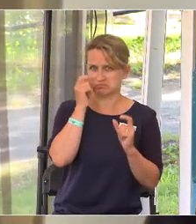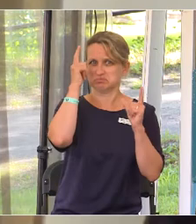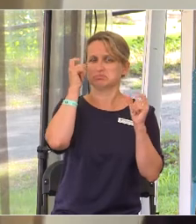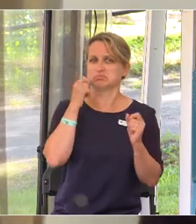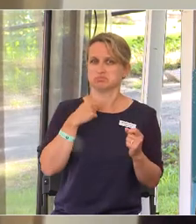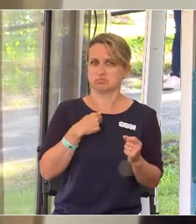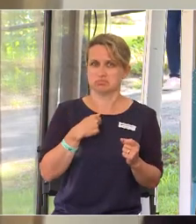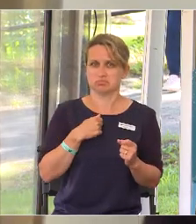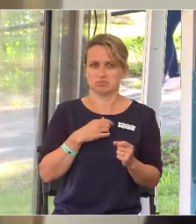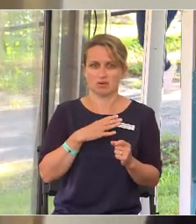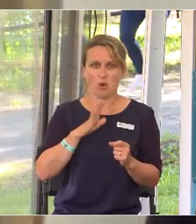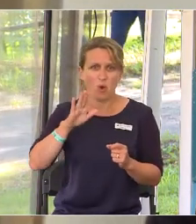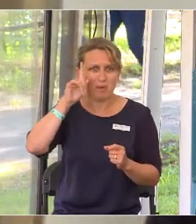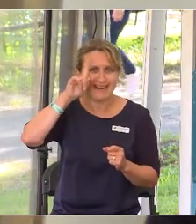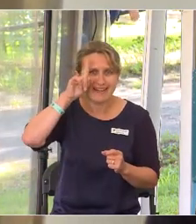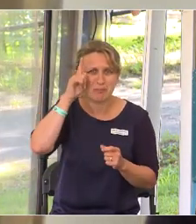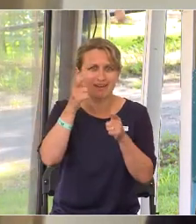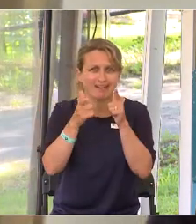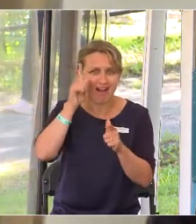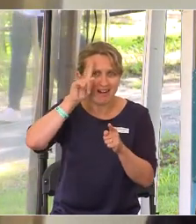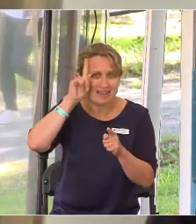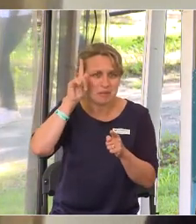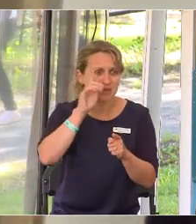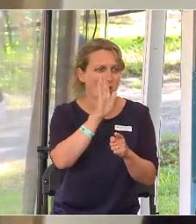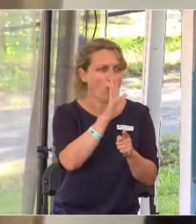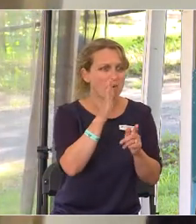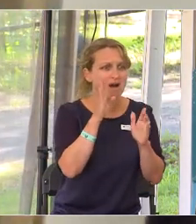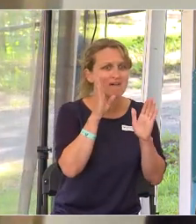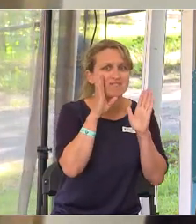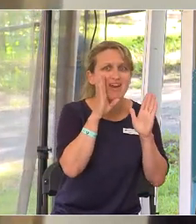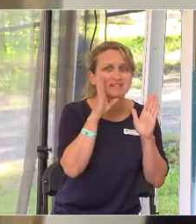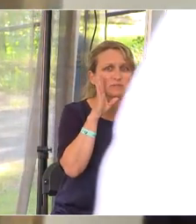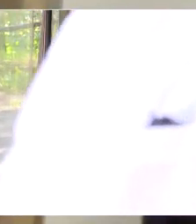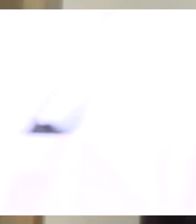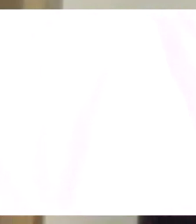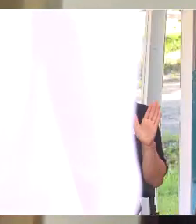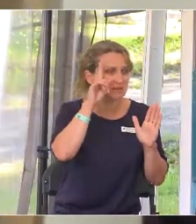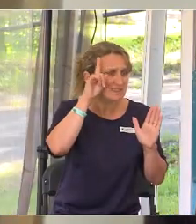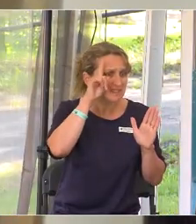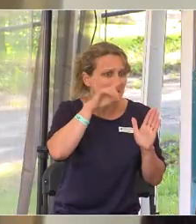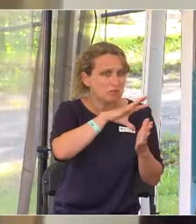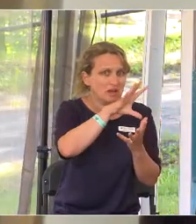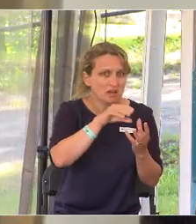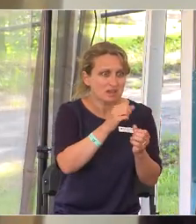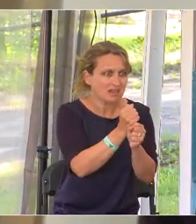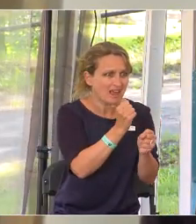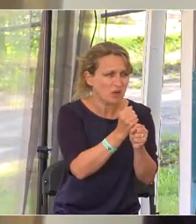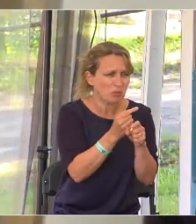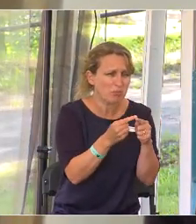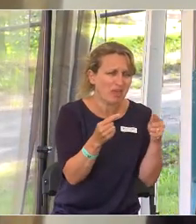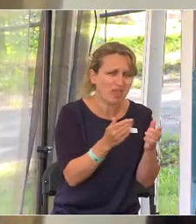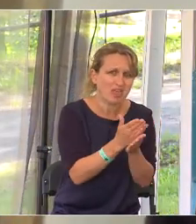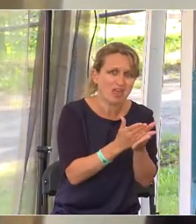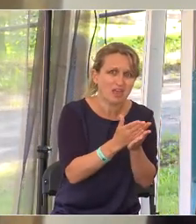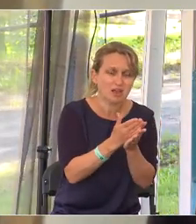Everybody can see and understanding these places.